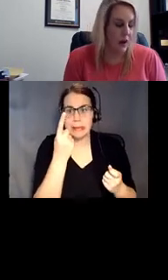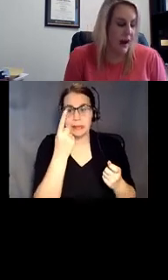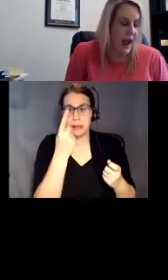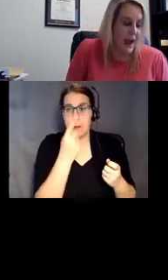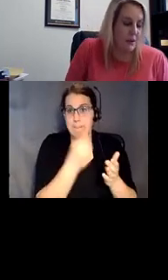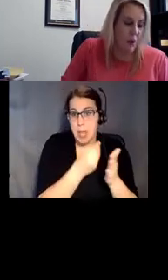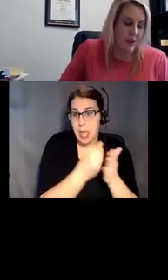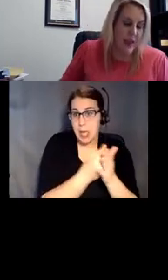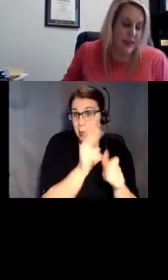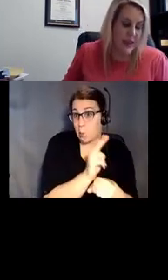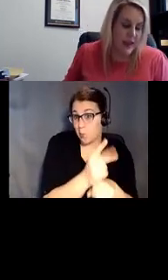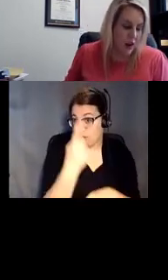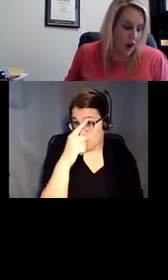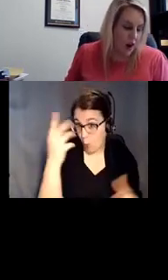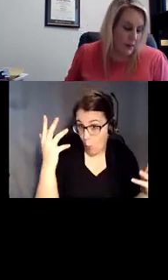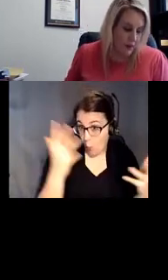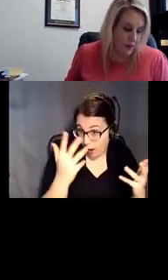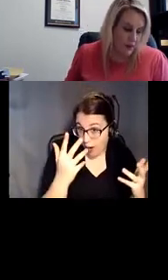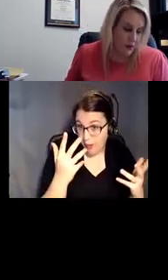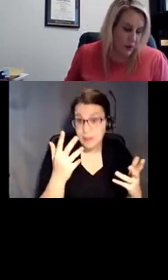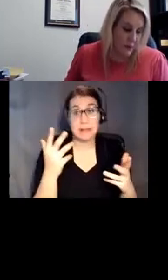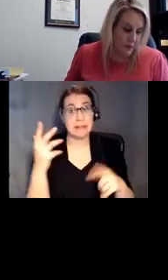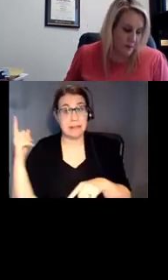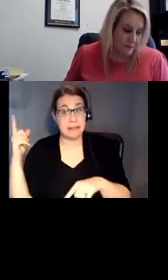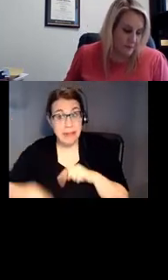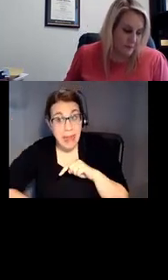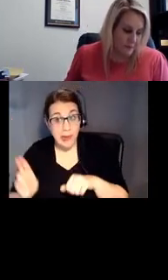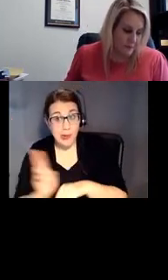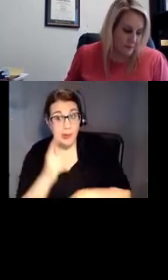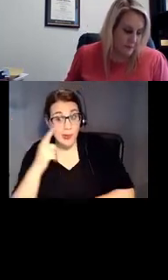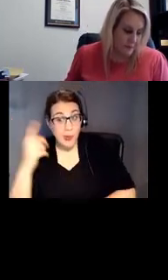used for and what they cannot be used for.